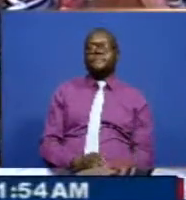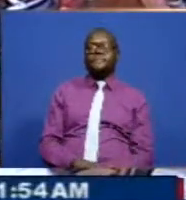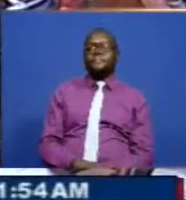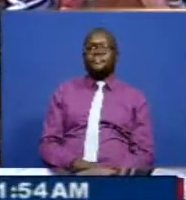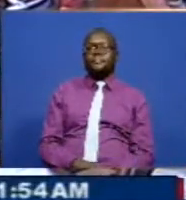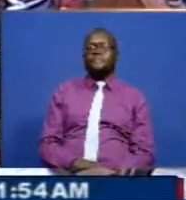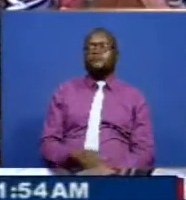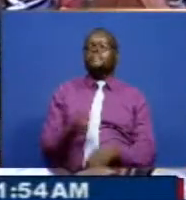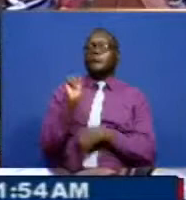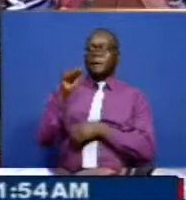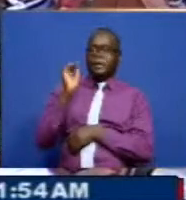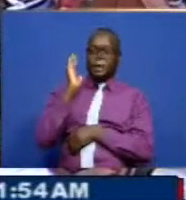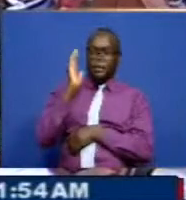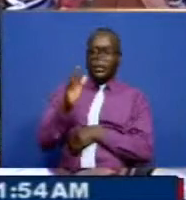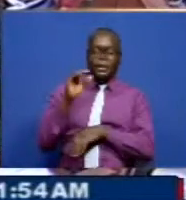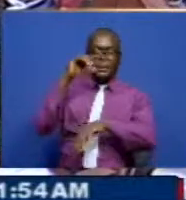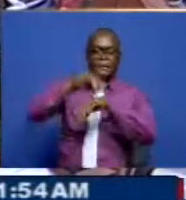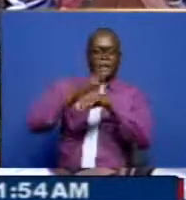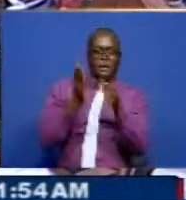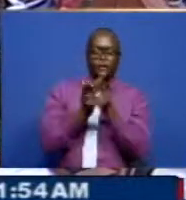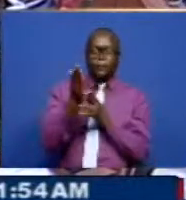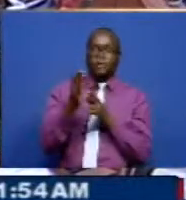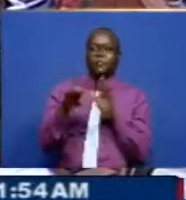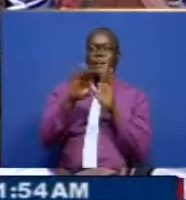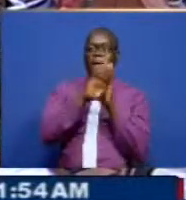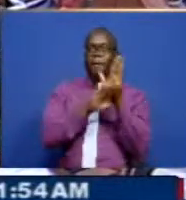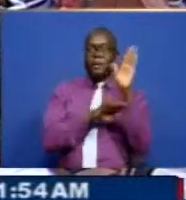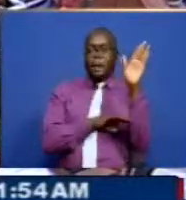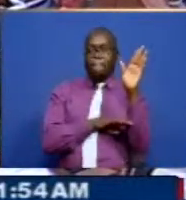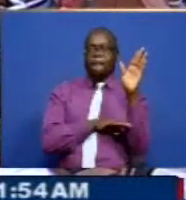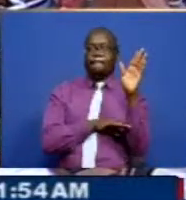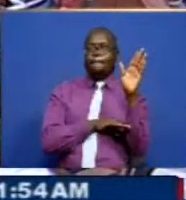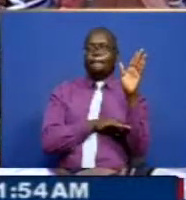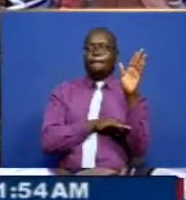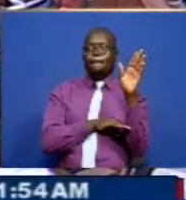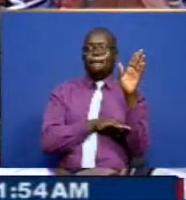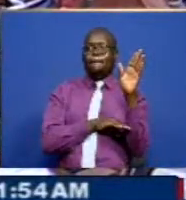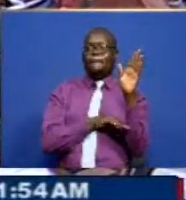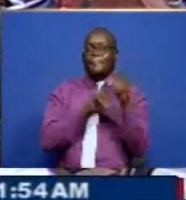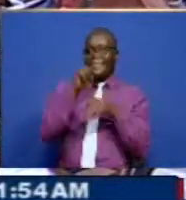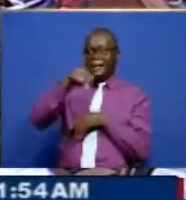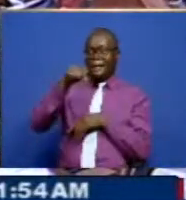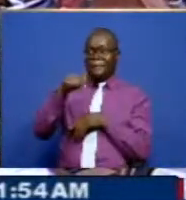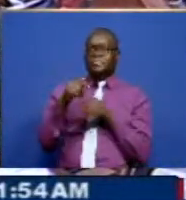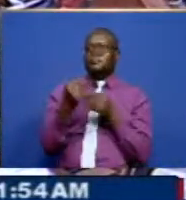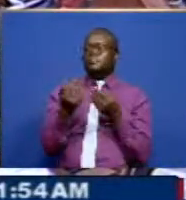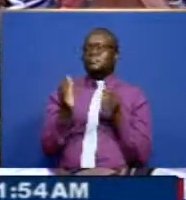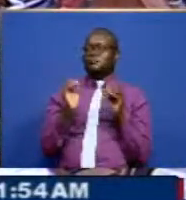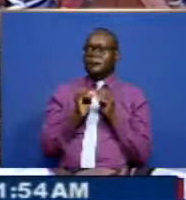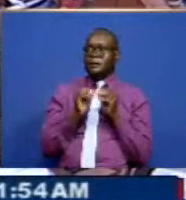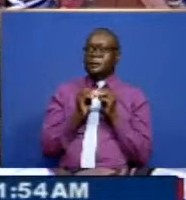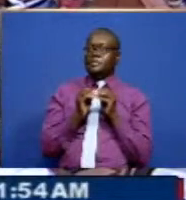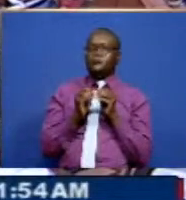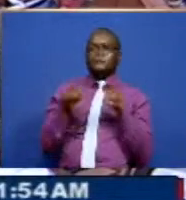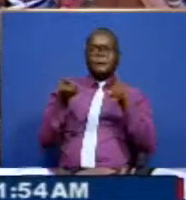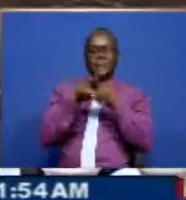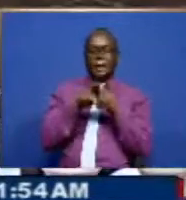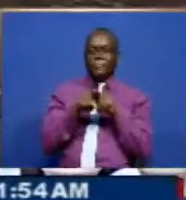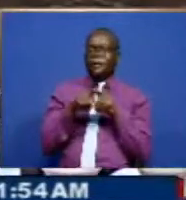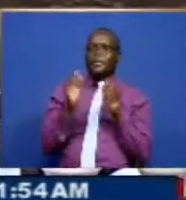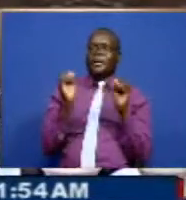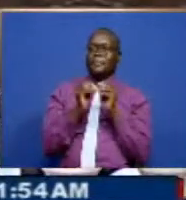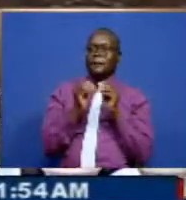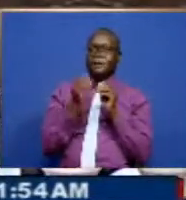Yeah, I will take you through the program, and these proceedings are equivalent to the hearing